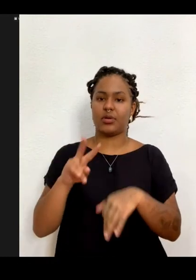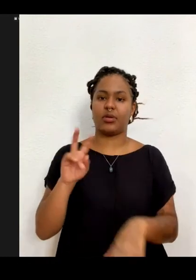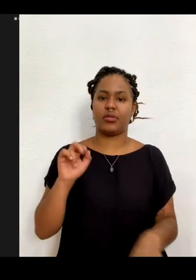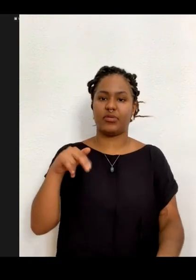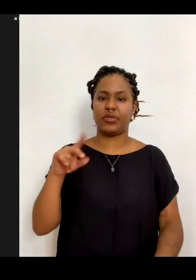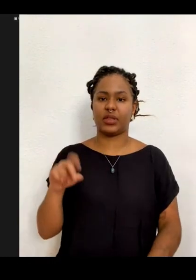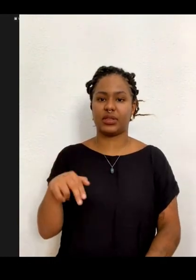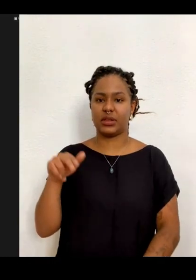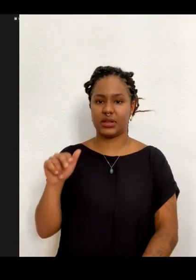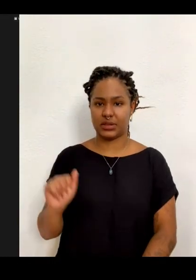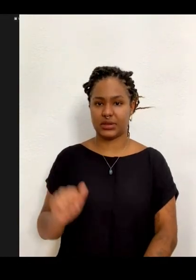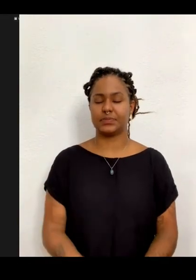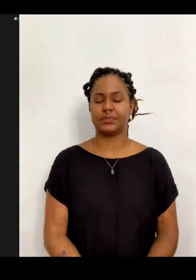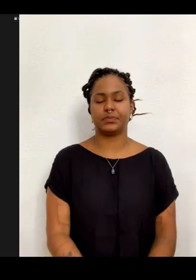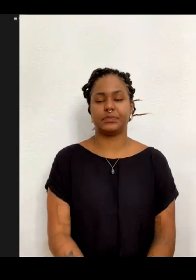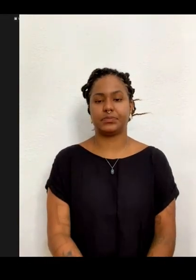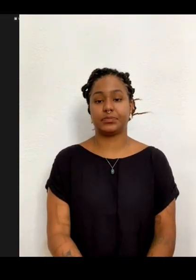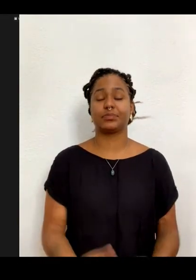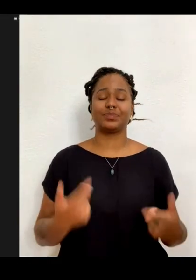uh